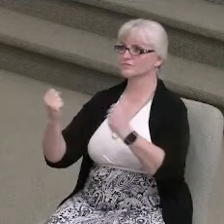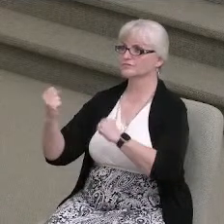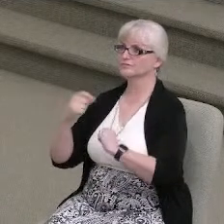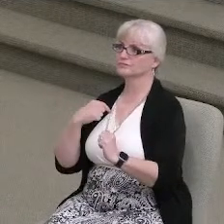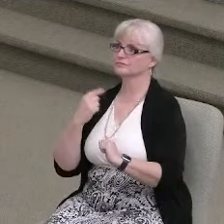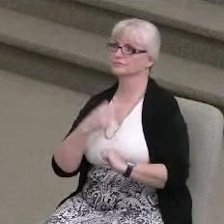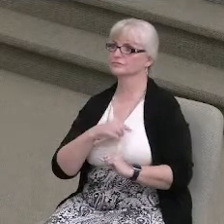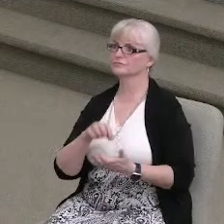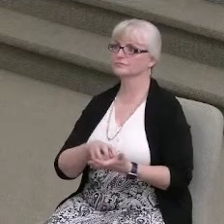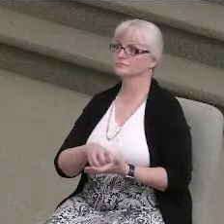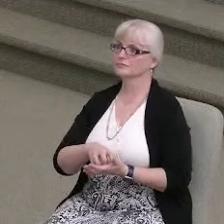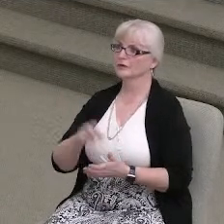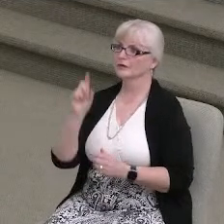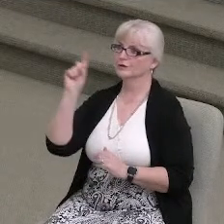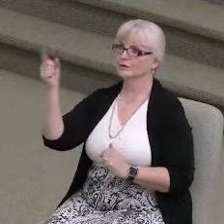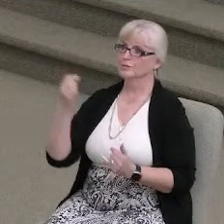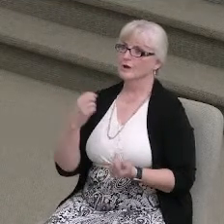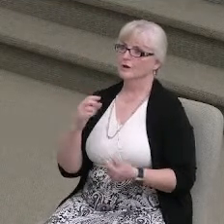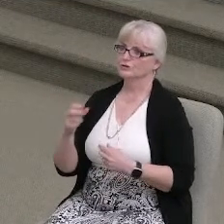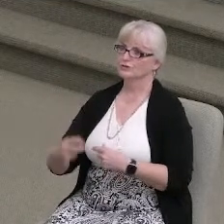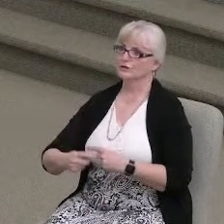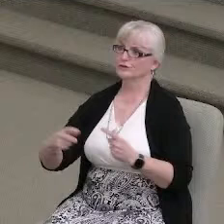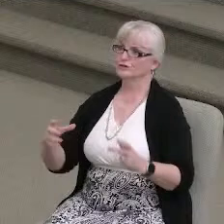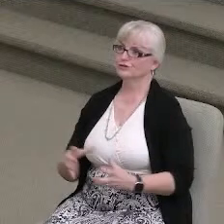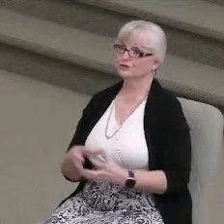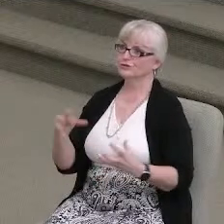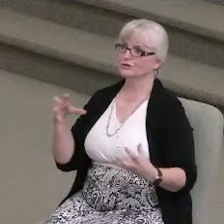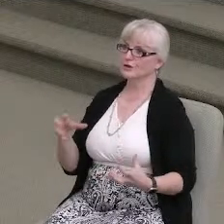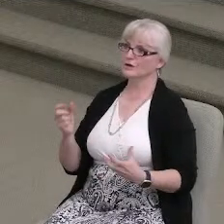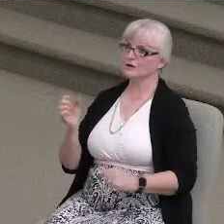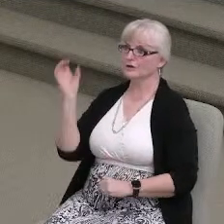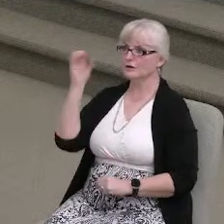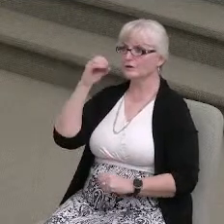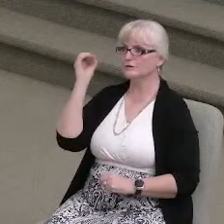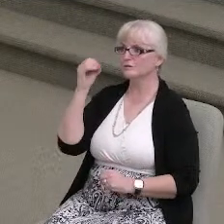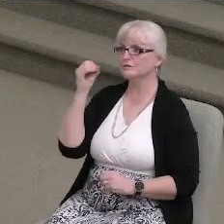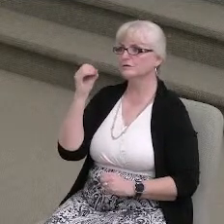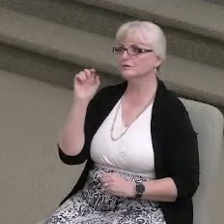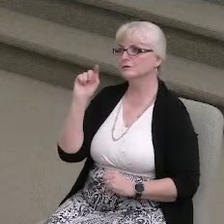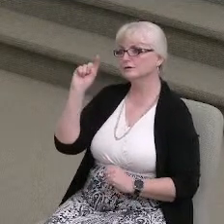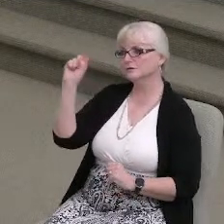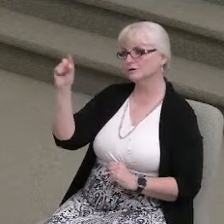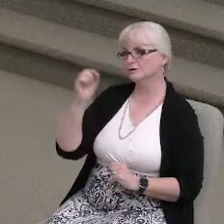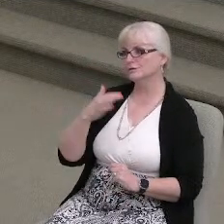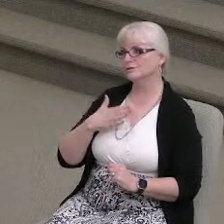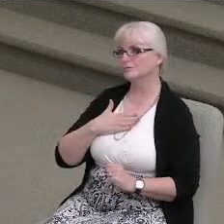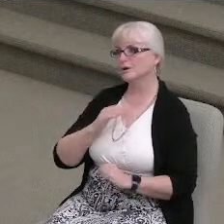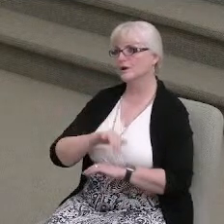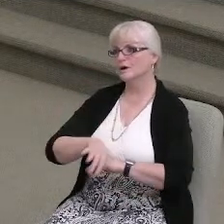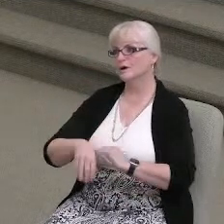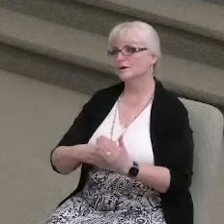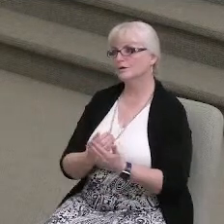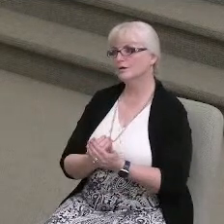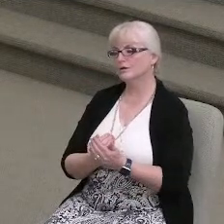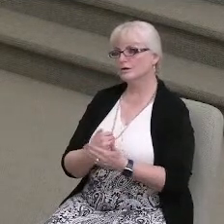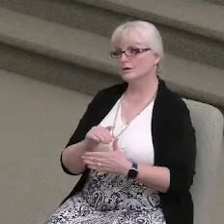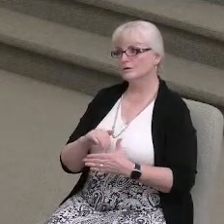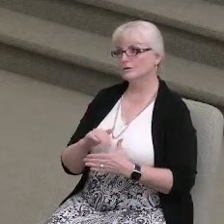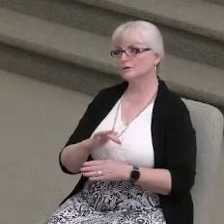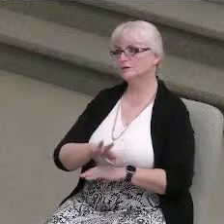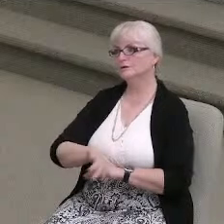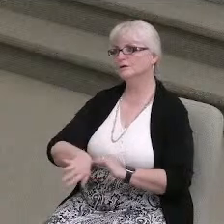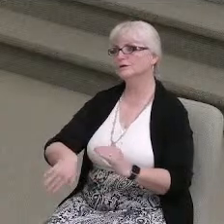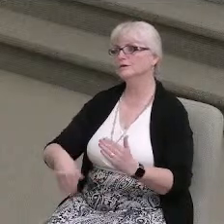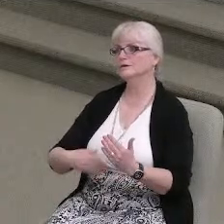that I see. were my